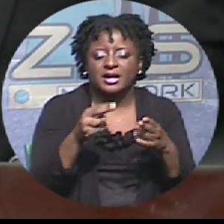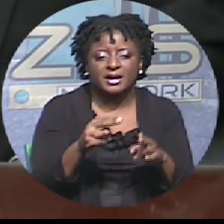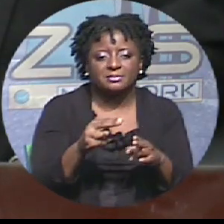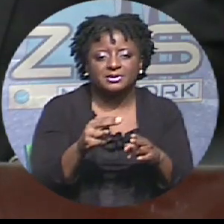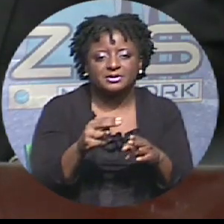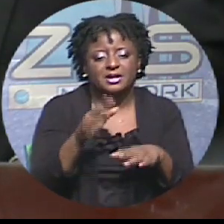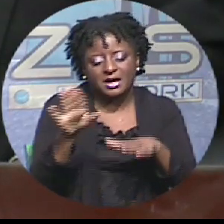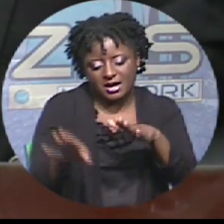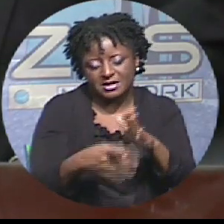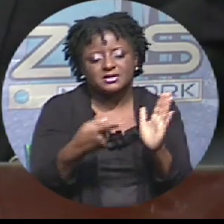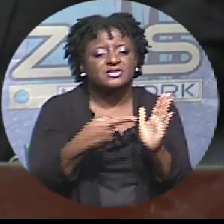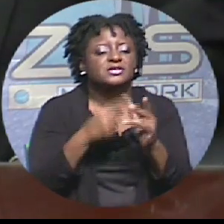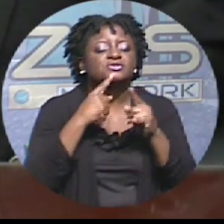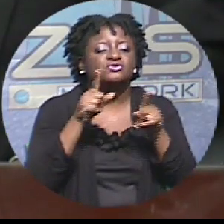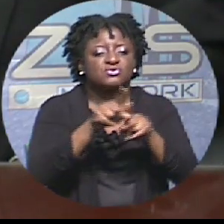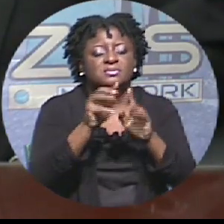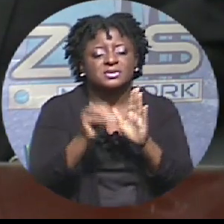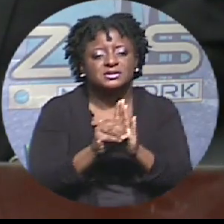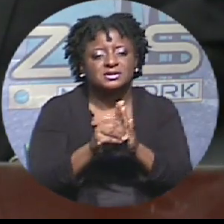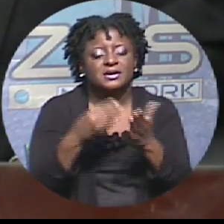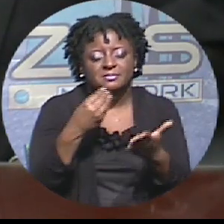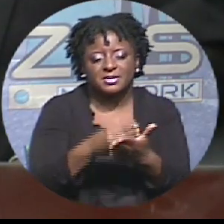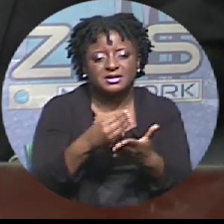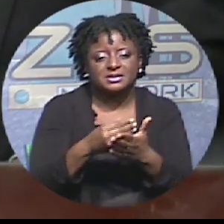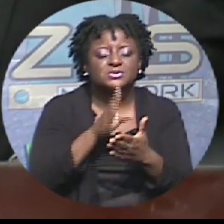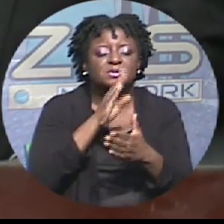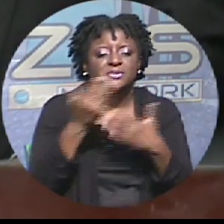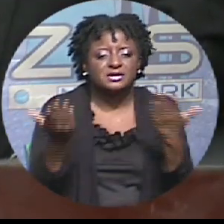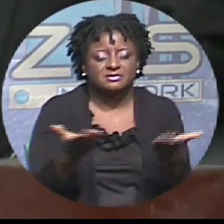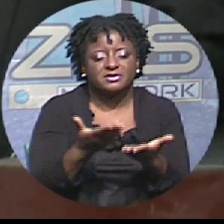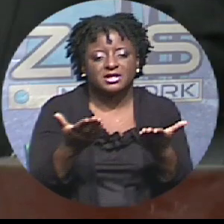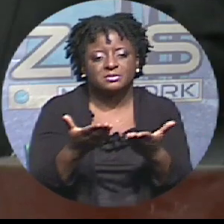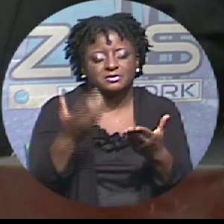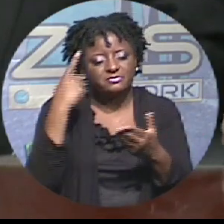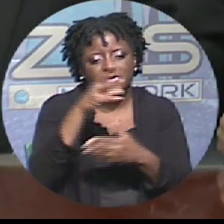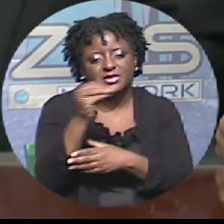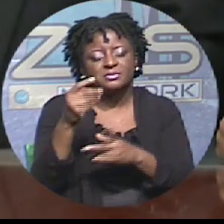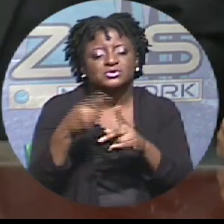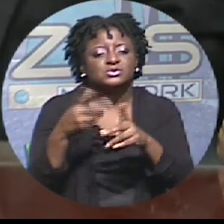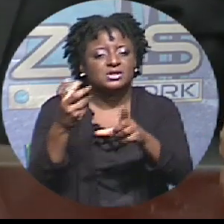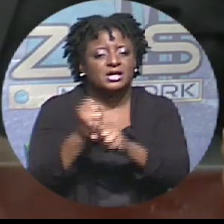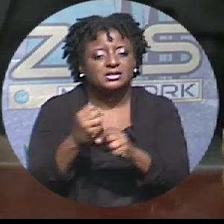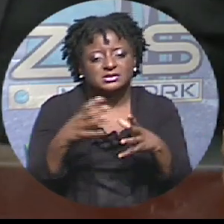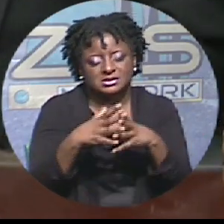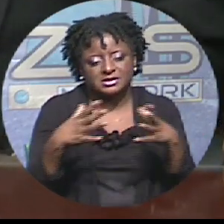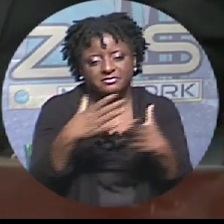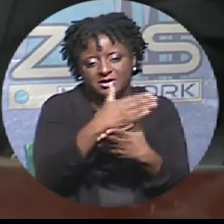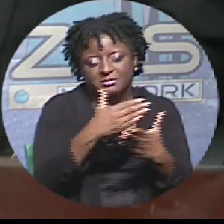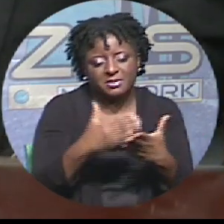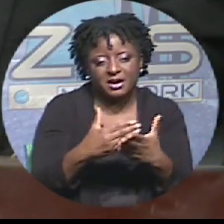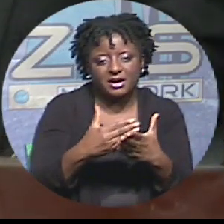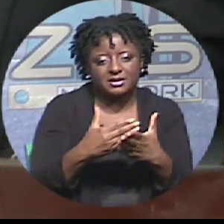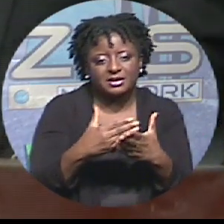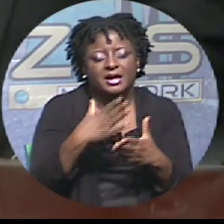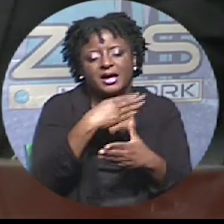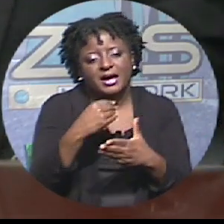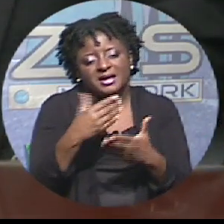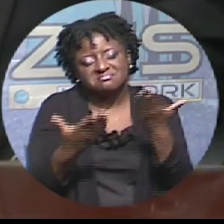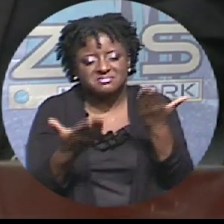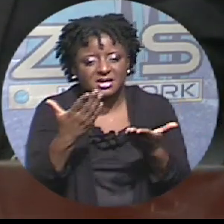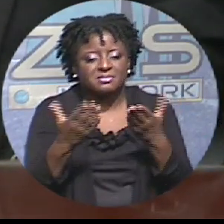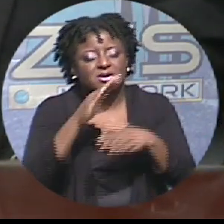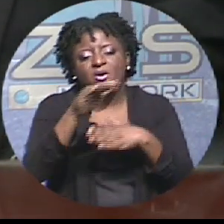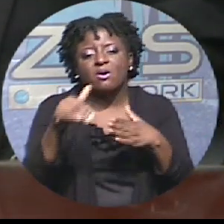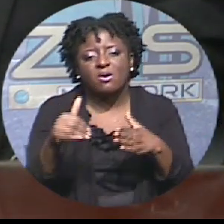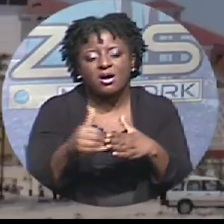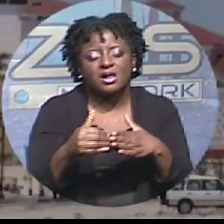today, funds will be made available to enable them to receive a significant part and possibly